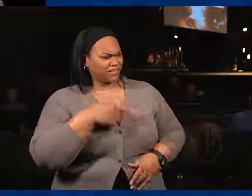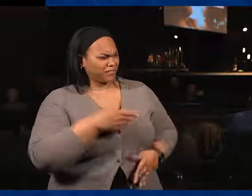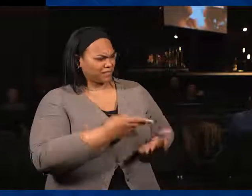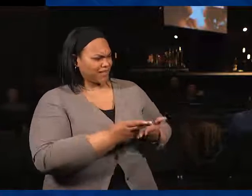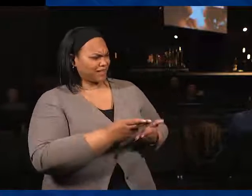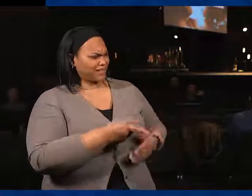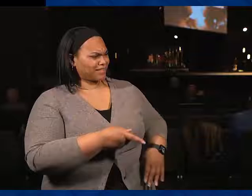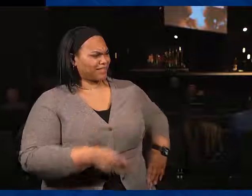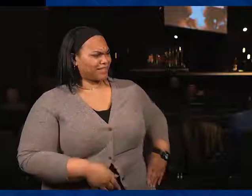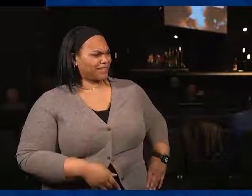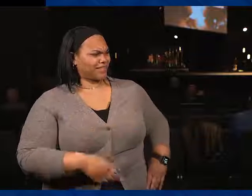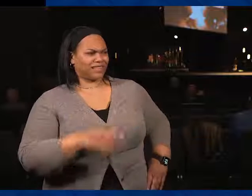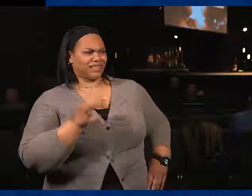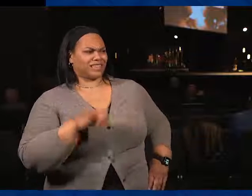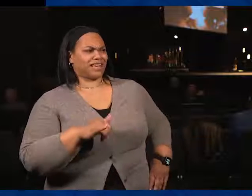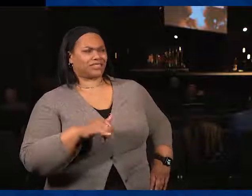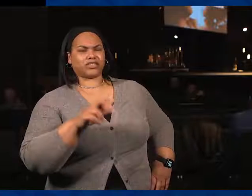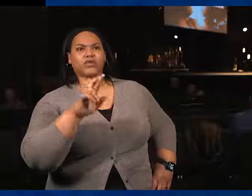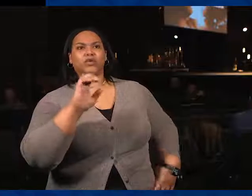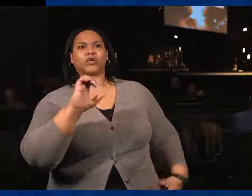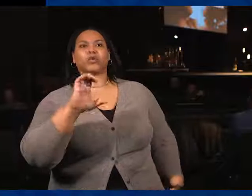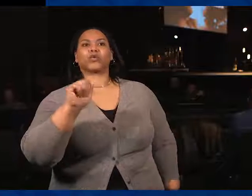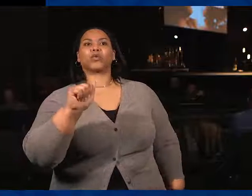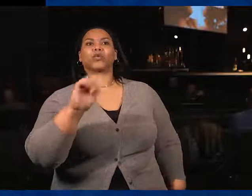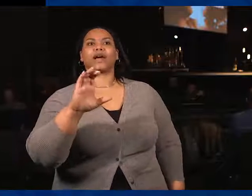bruh, that's ratchet.